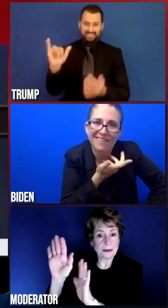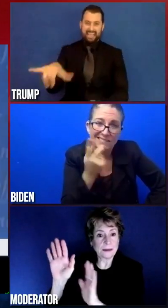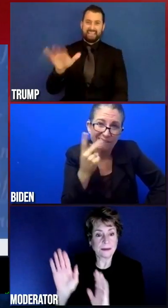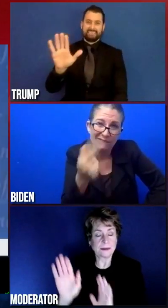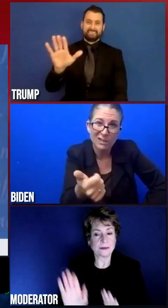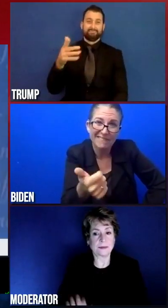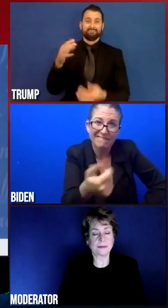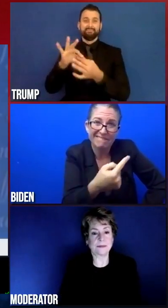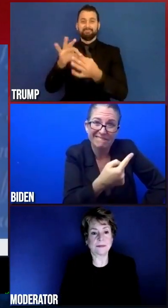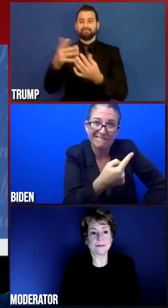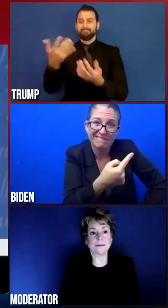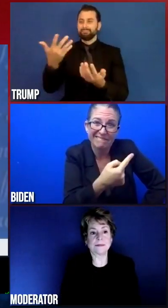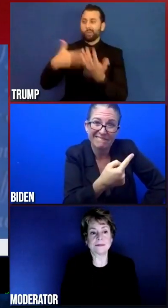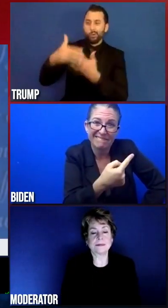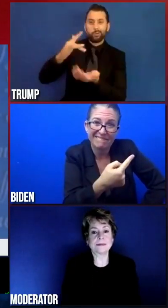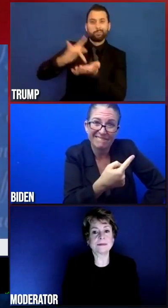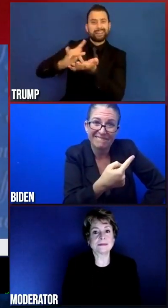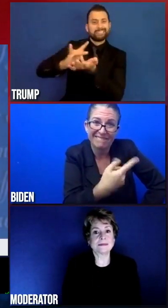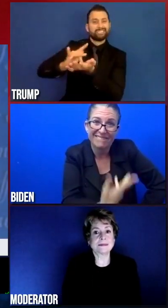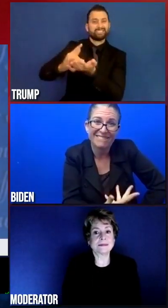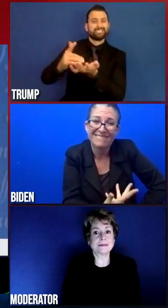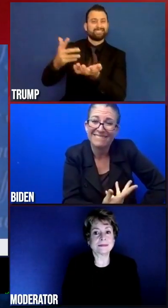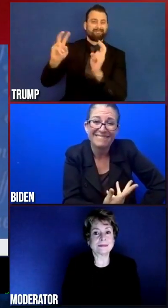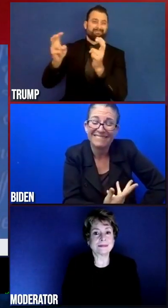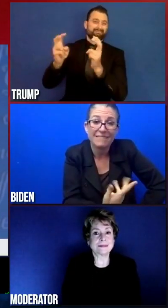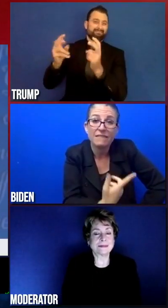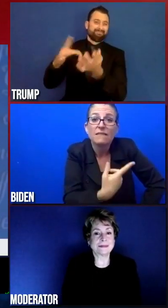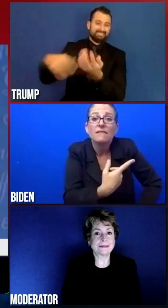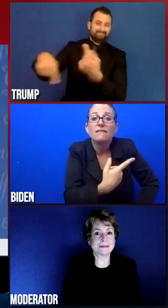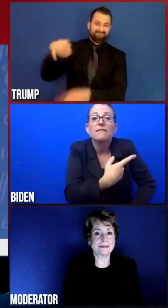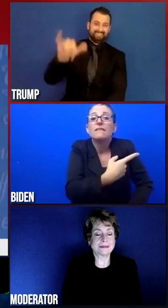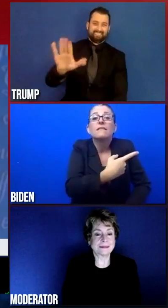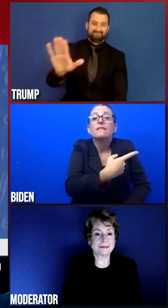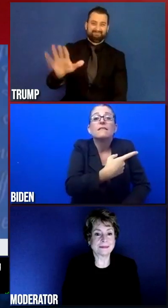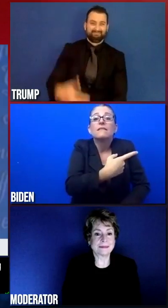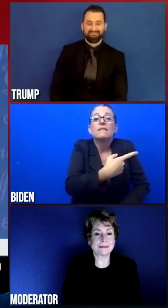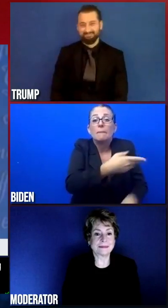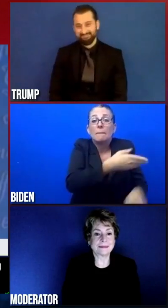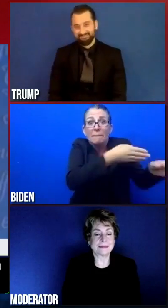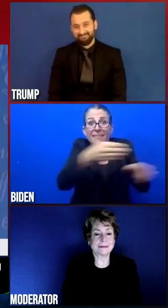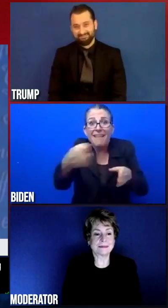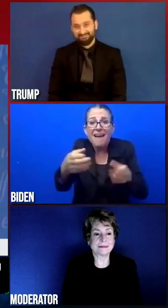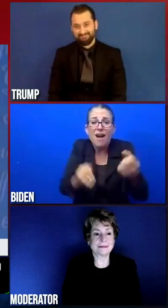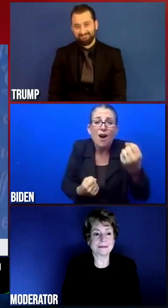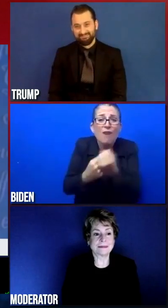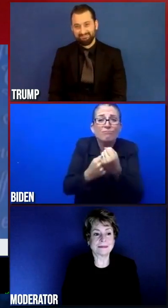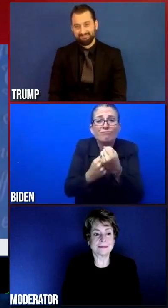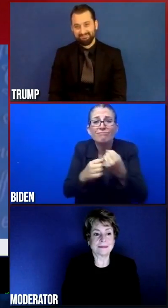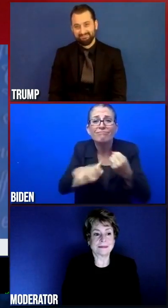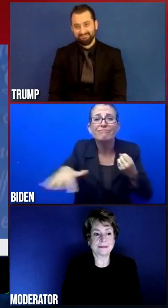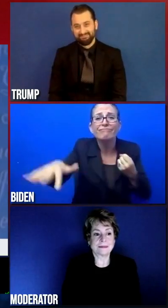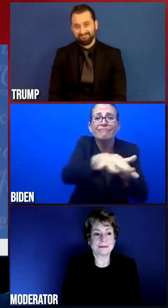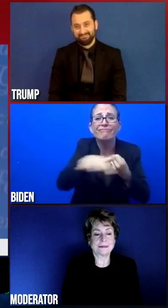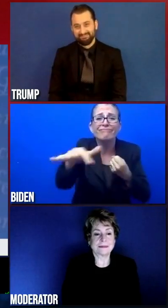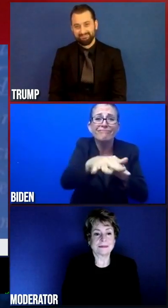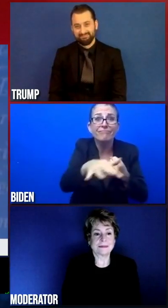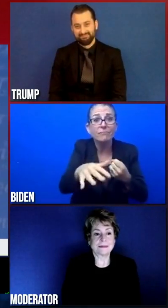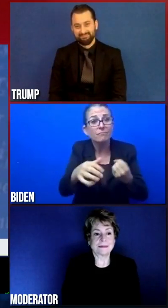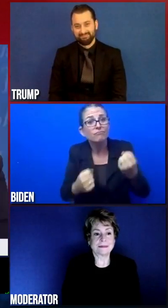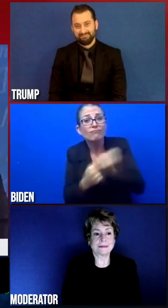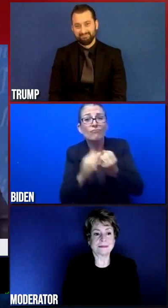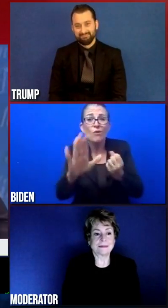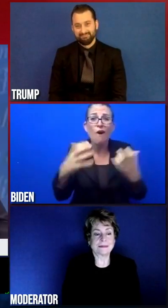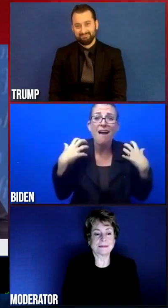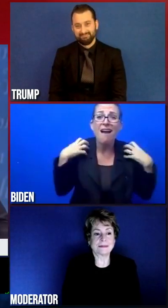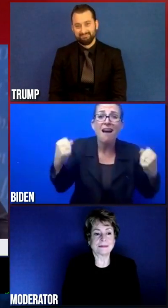any help for people needing health care because Bernie? because he in fact already has cost 10